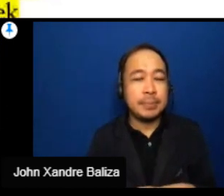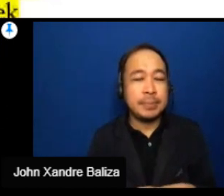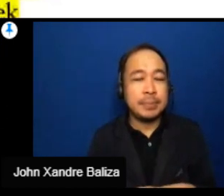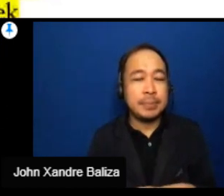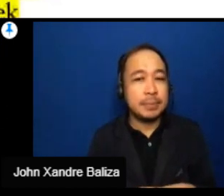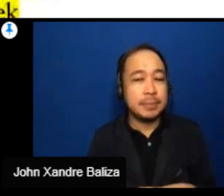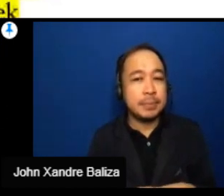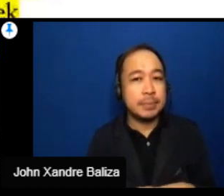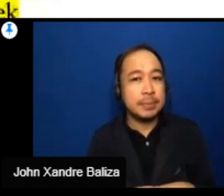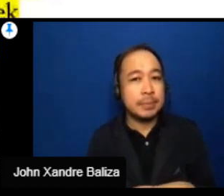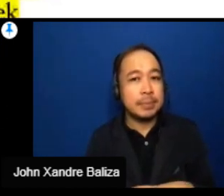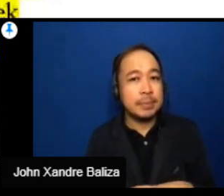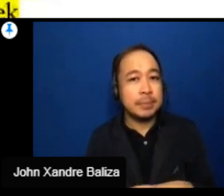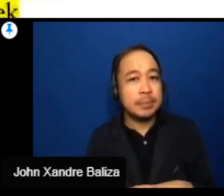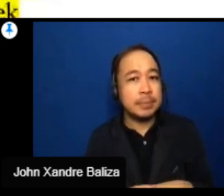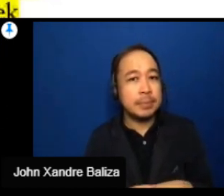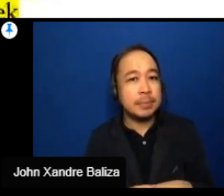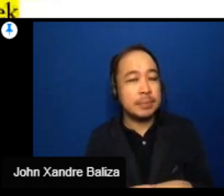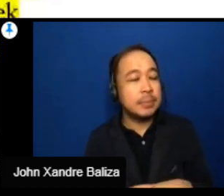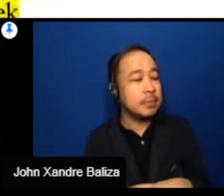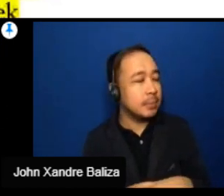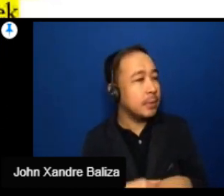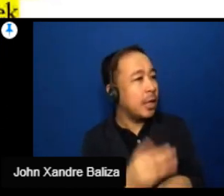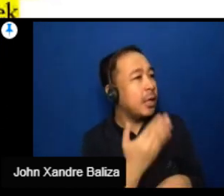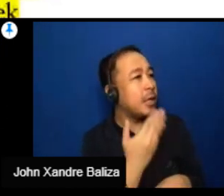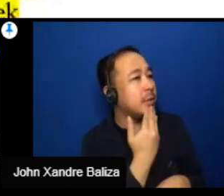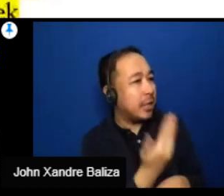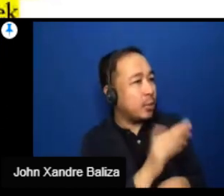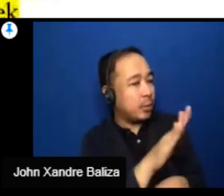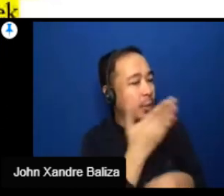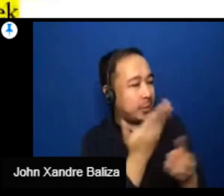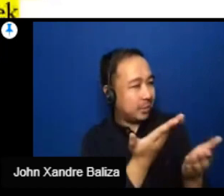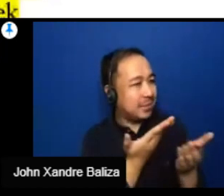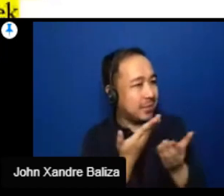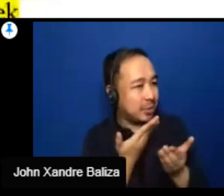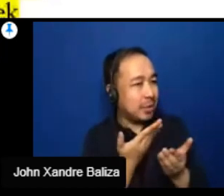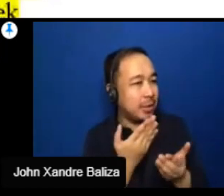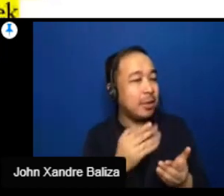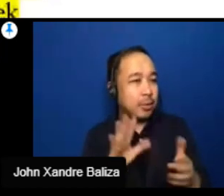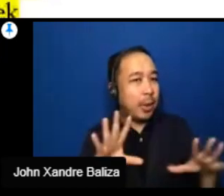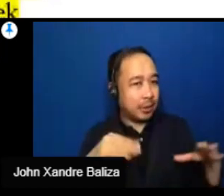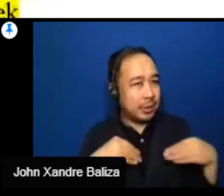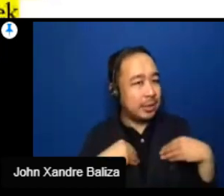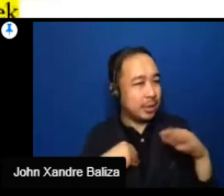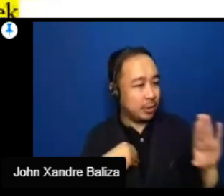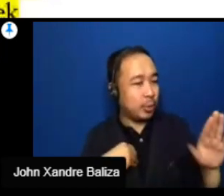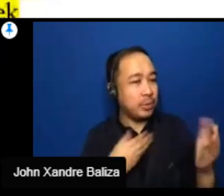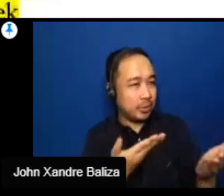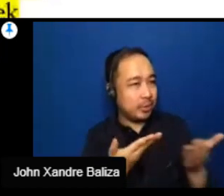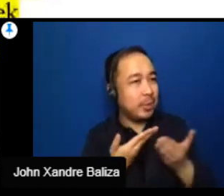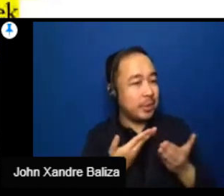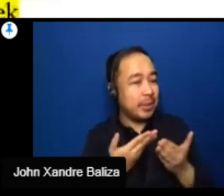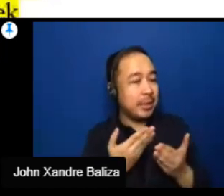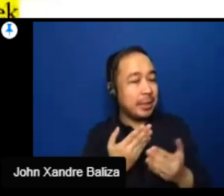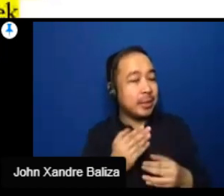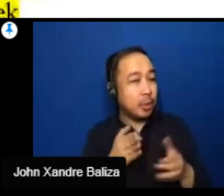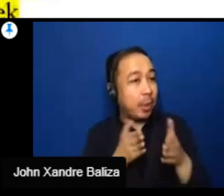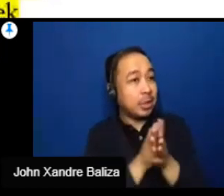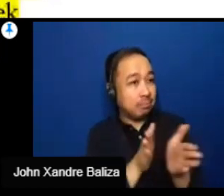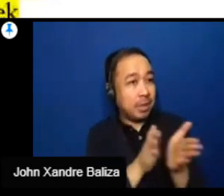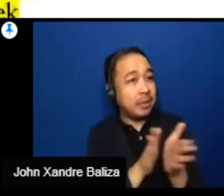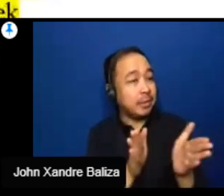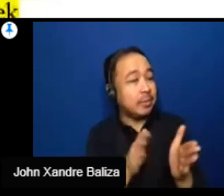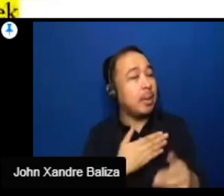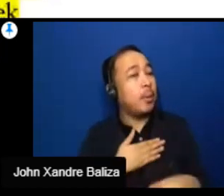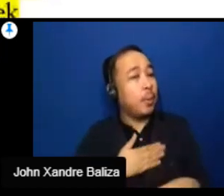Actually, we thank you your suggestion, and we accept your suggestion. As you mentioned, we wanted to